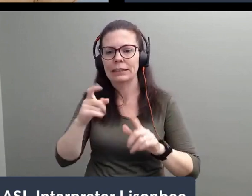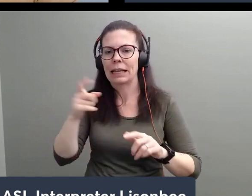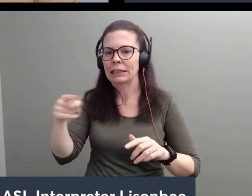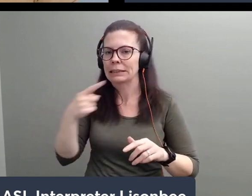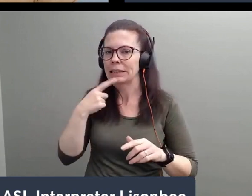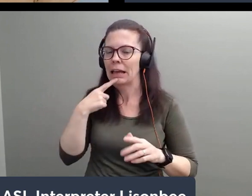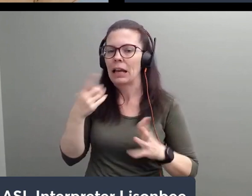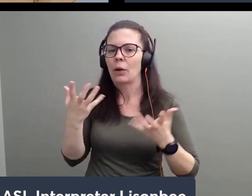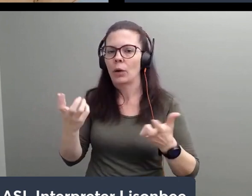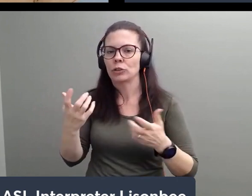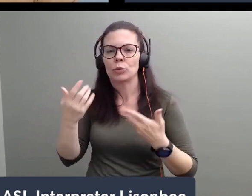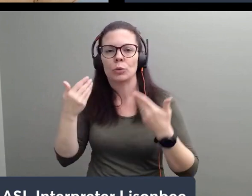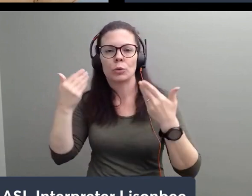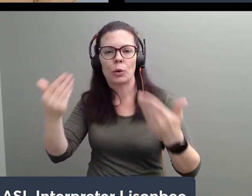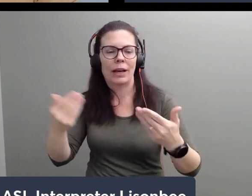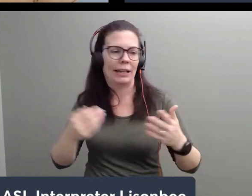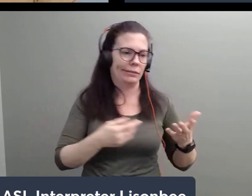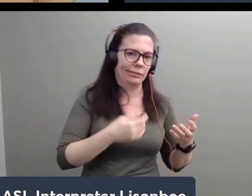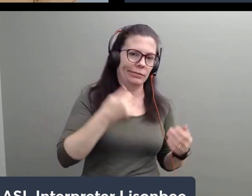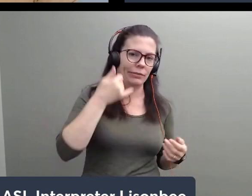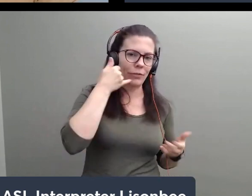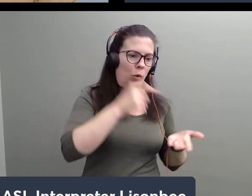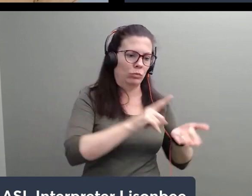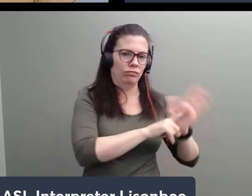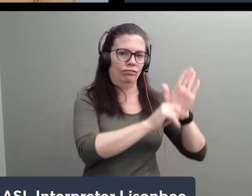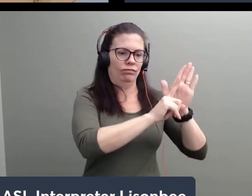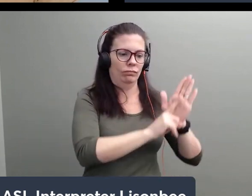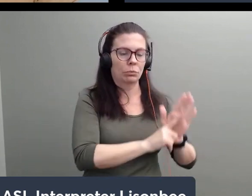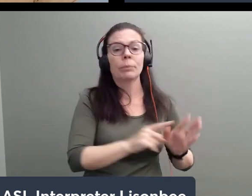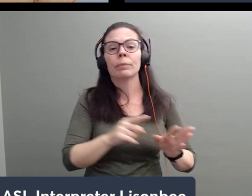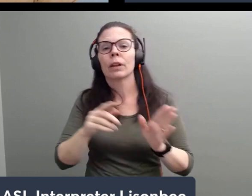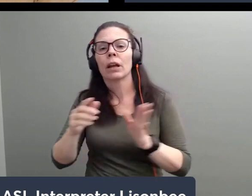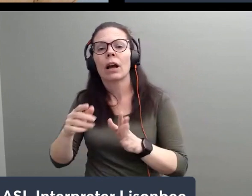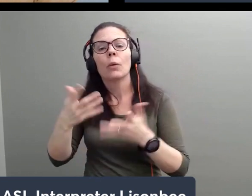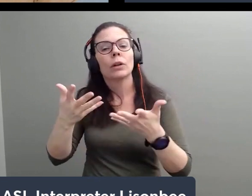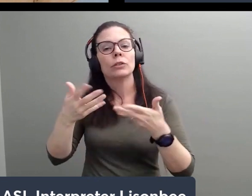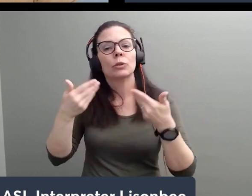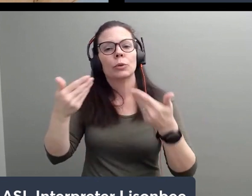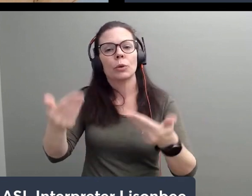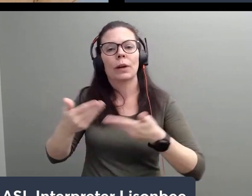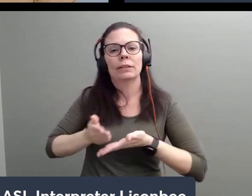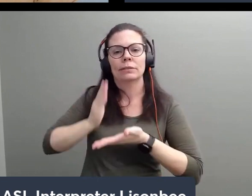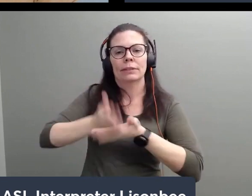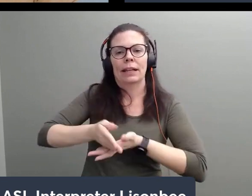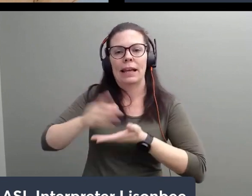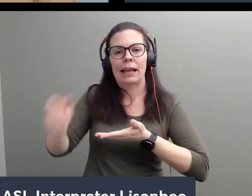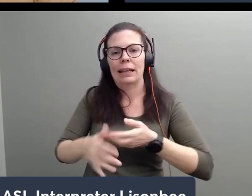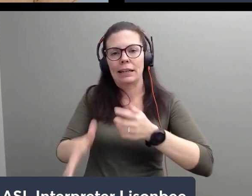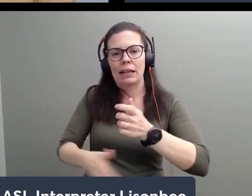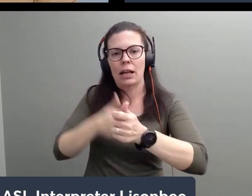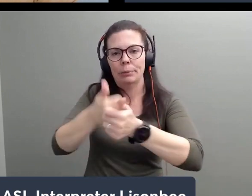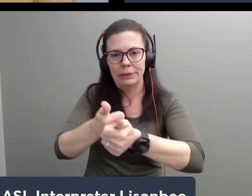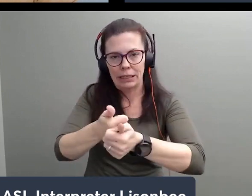go ahead and disable any updates that are going to be